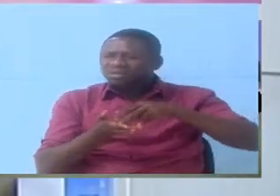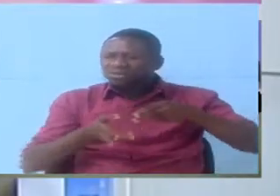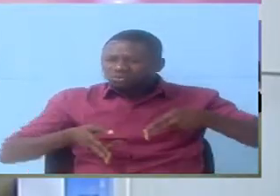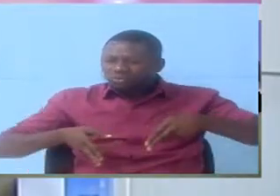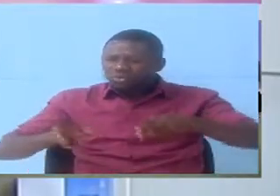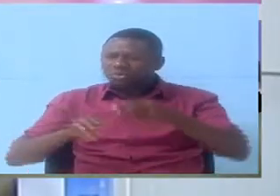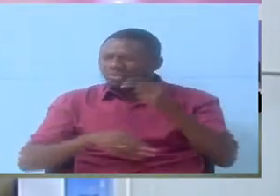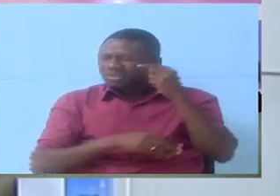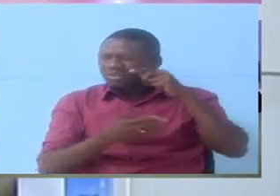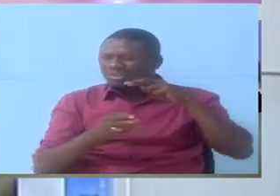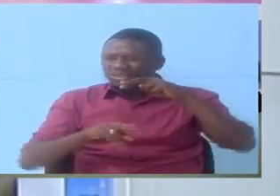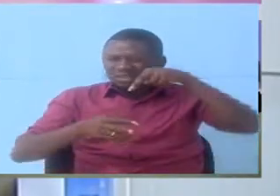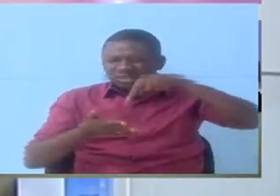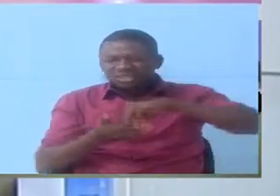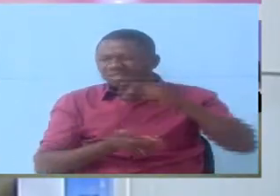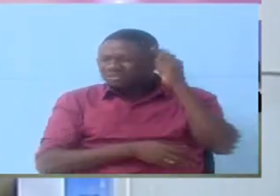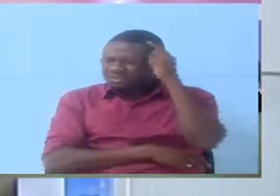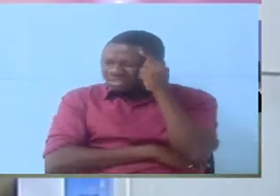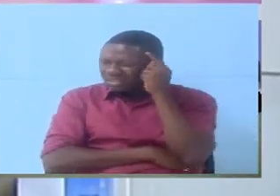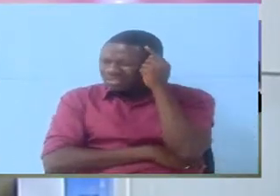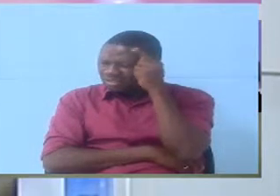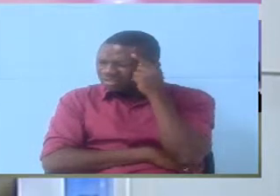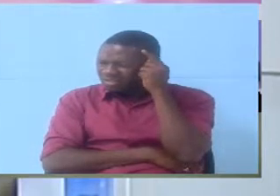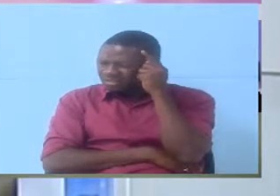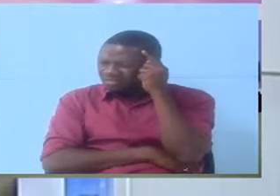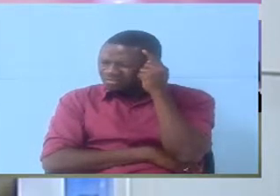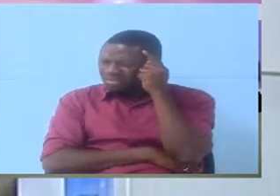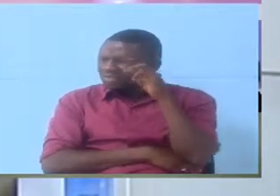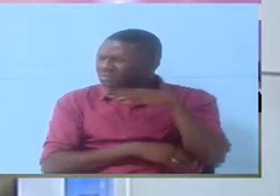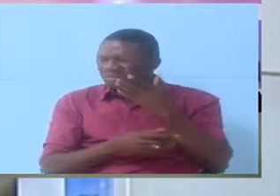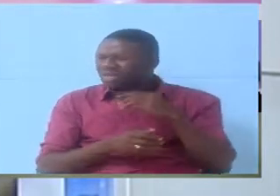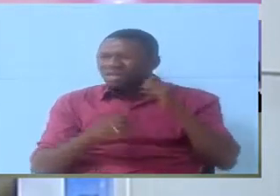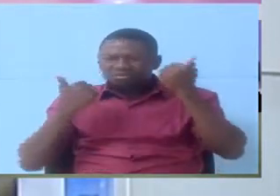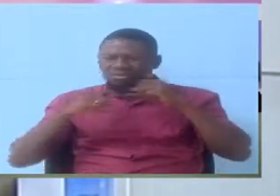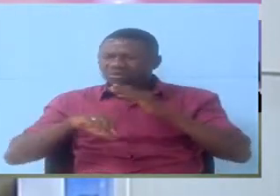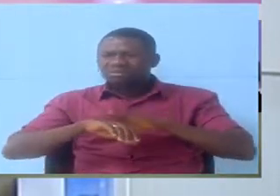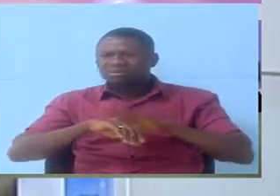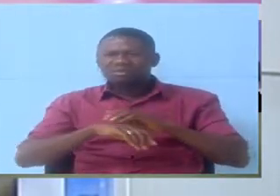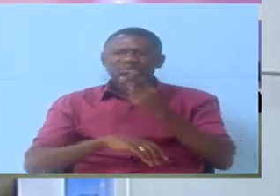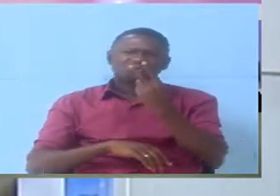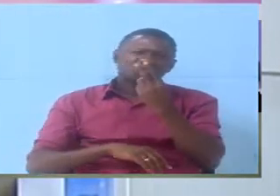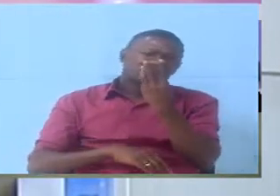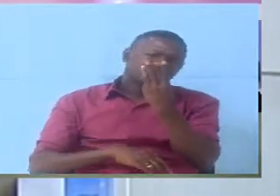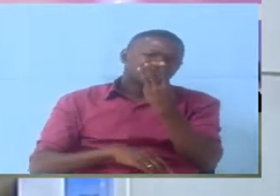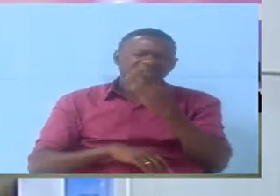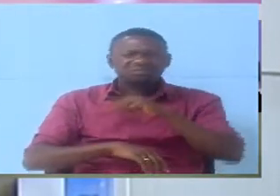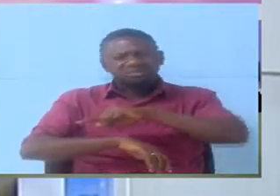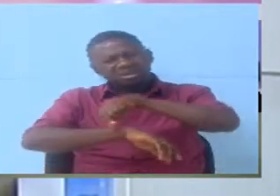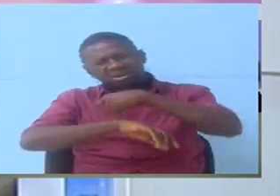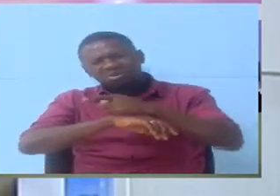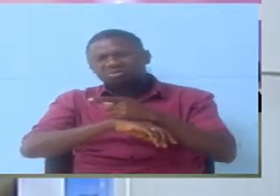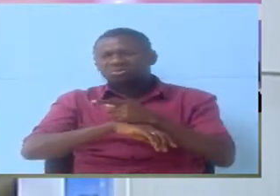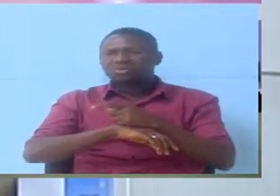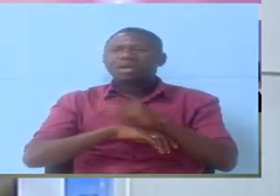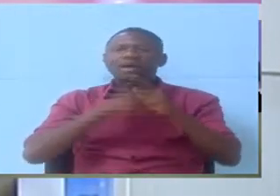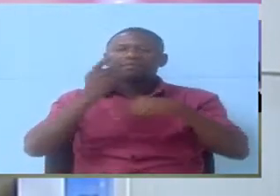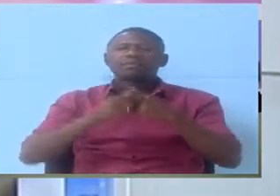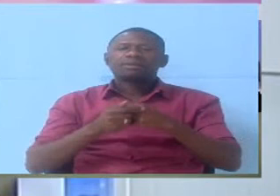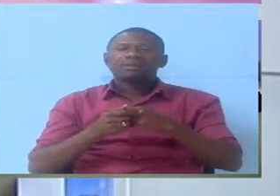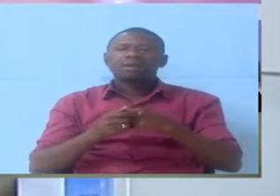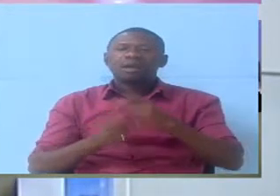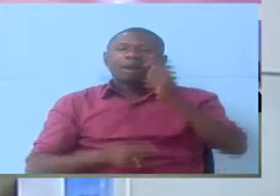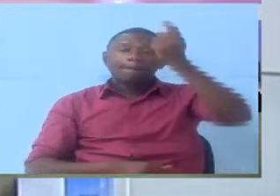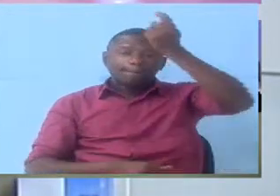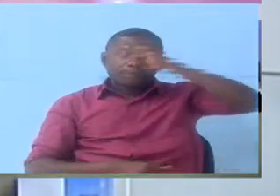sorry, after 2 to 3. Nsike kabo montro wati fula kata wati sabokan. The IGP came. Police la kunton